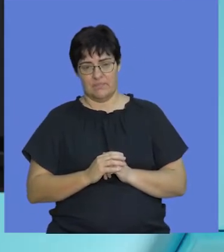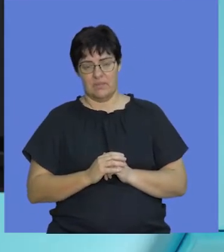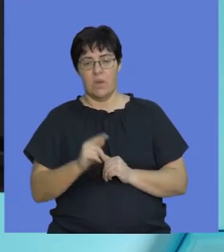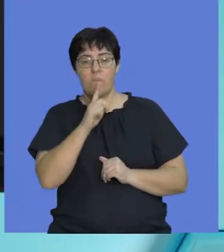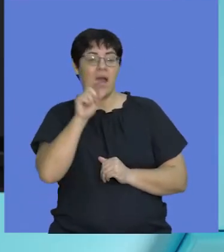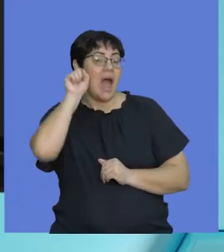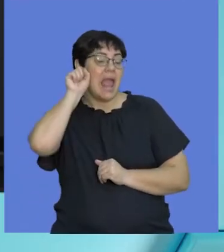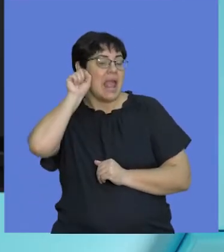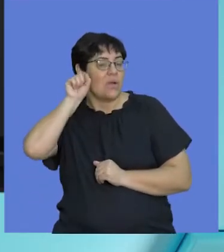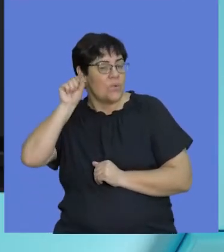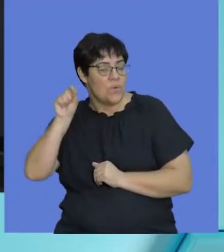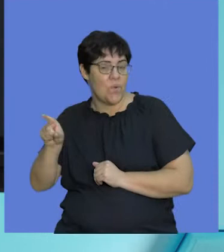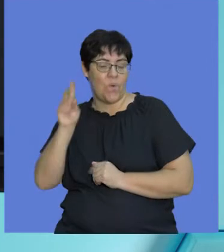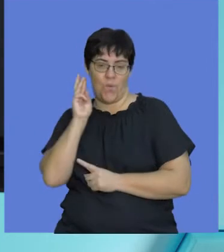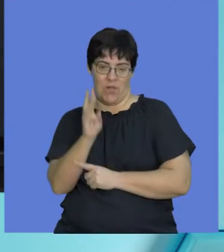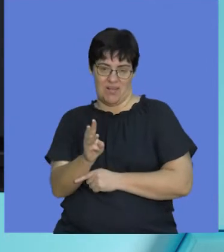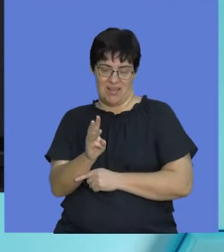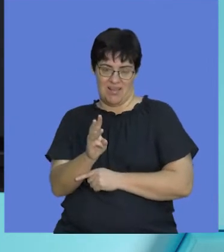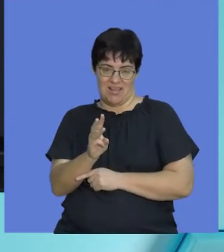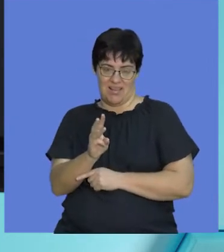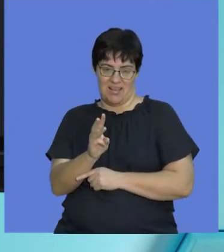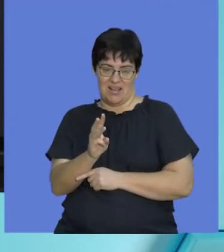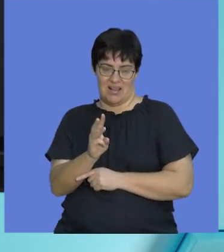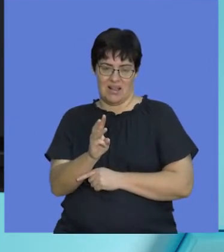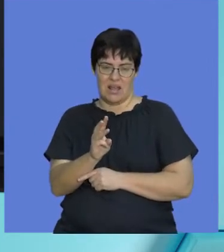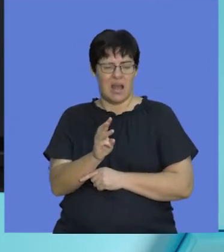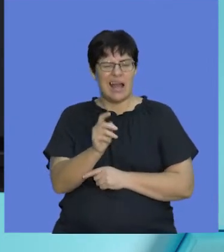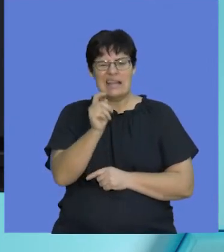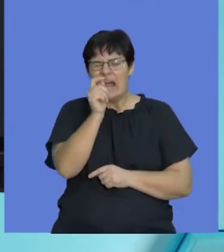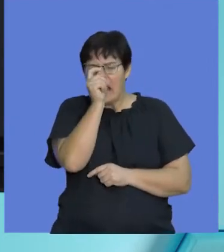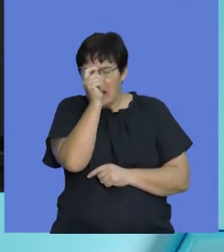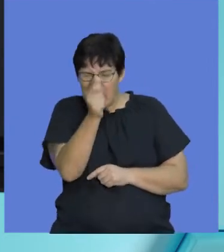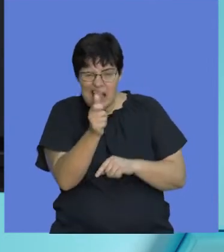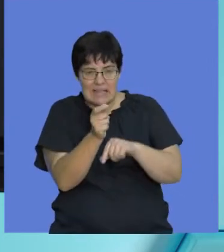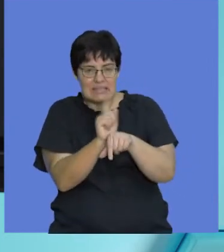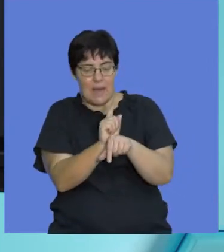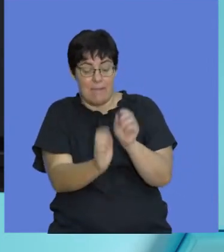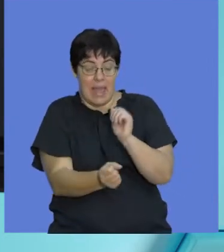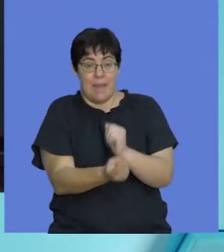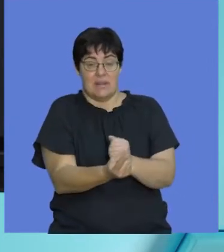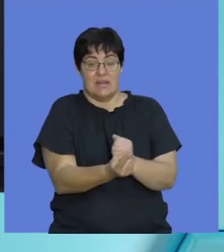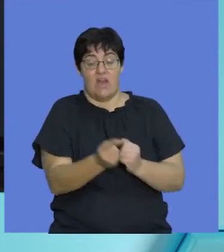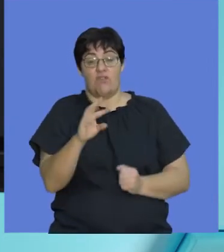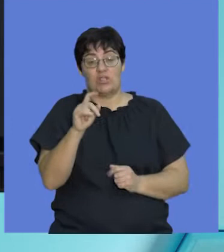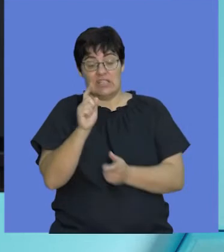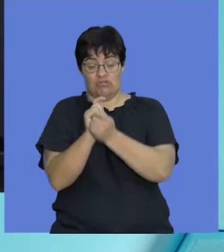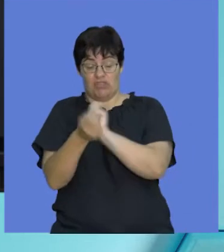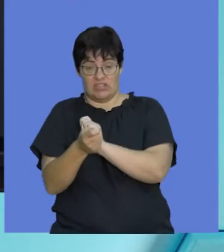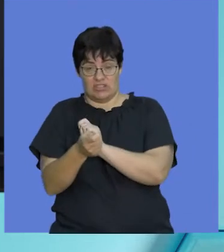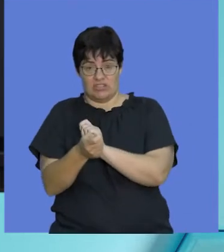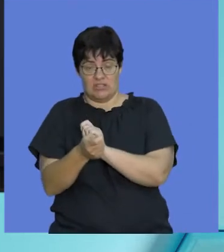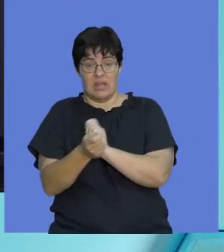are going to ignore the brief moment in time when, if the